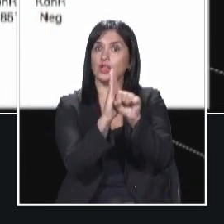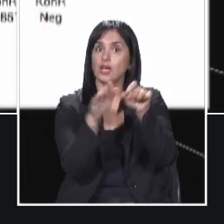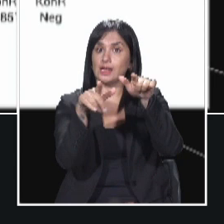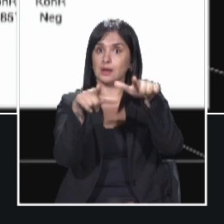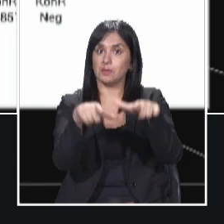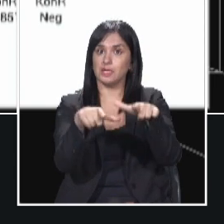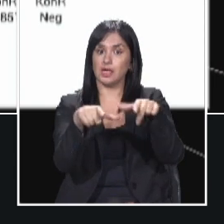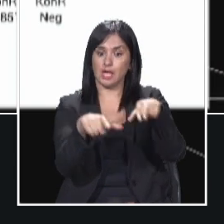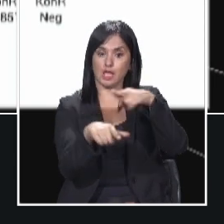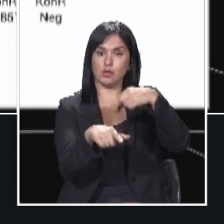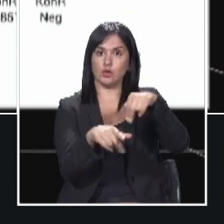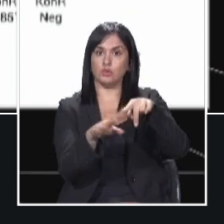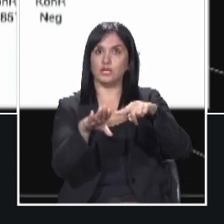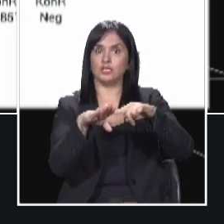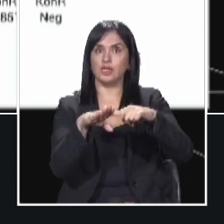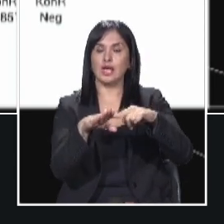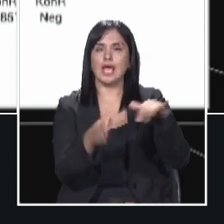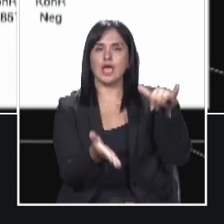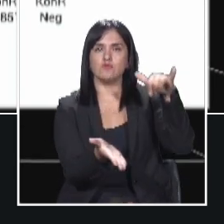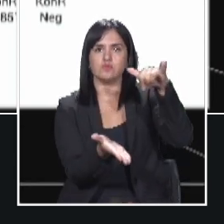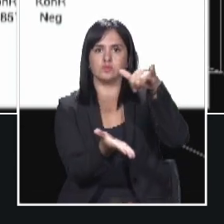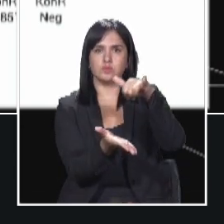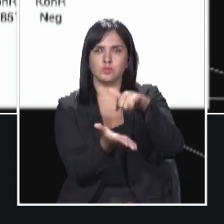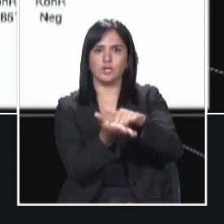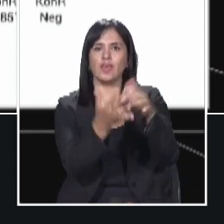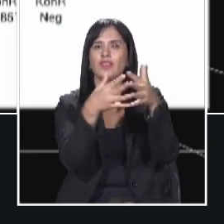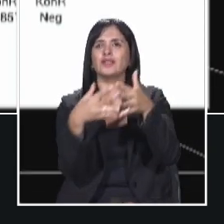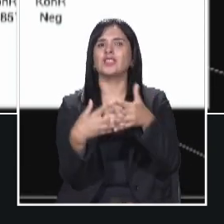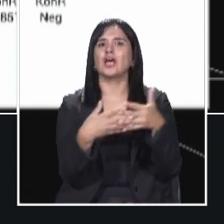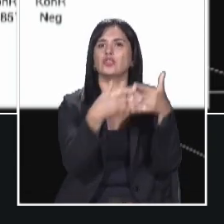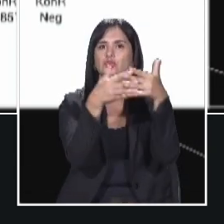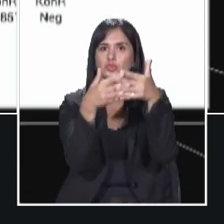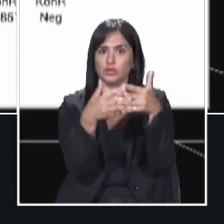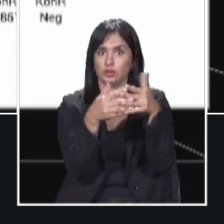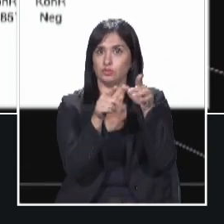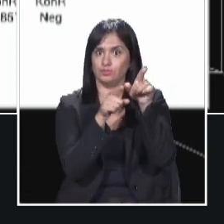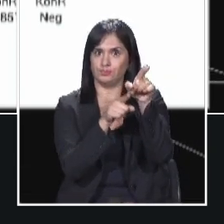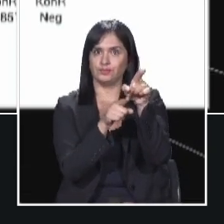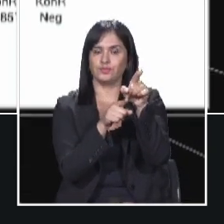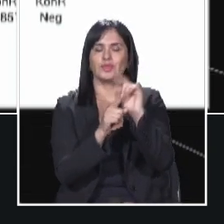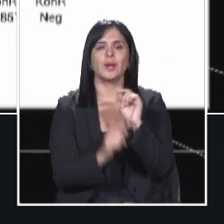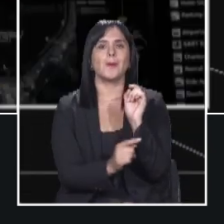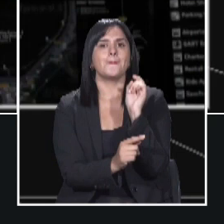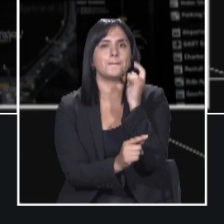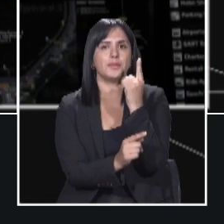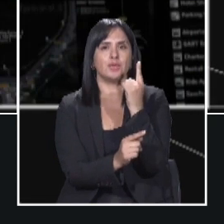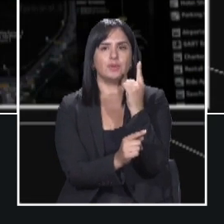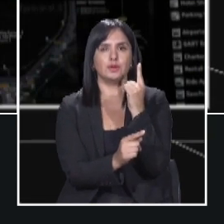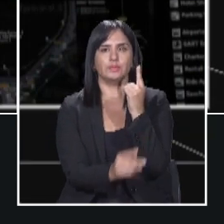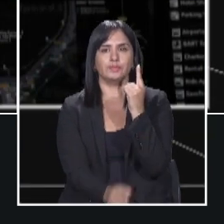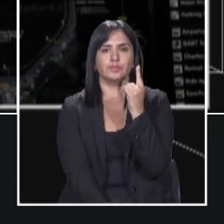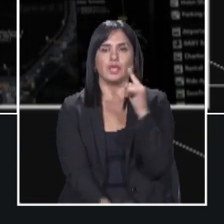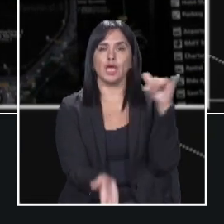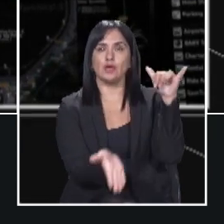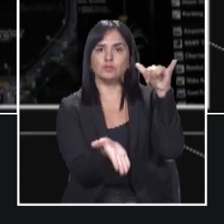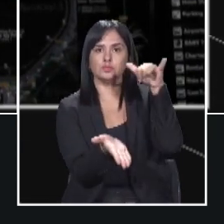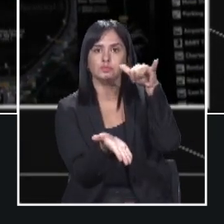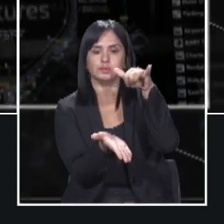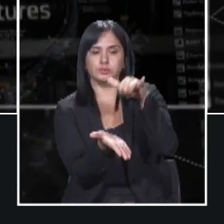major airport in the United States of America, the first airport we deployed to. And over this year, we'll be deploying to more.